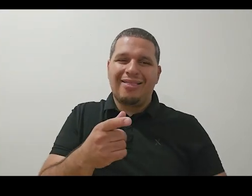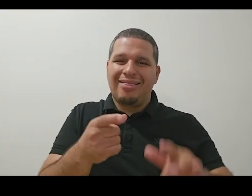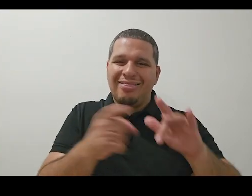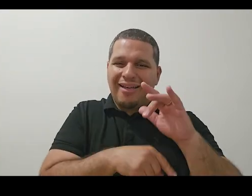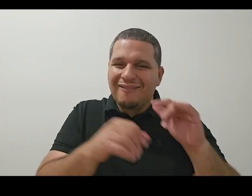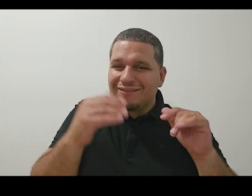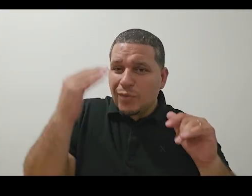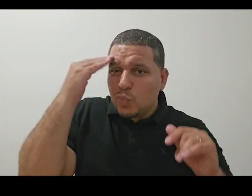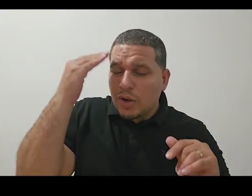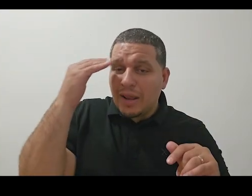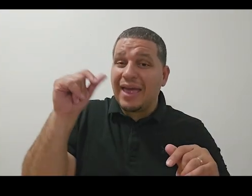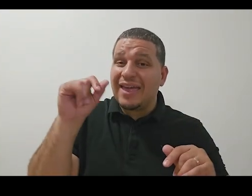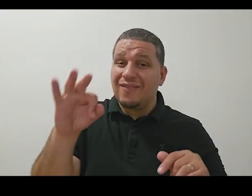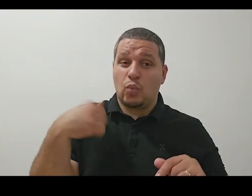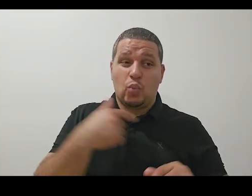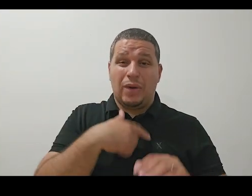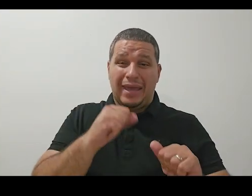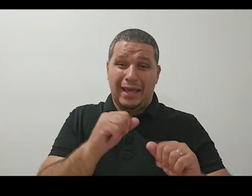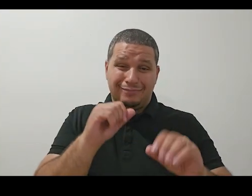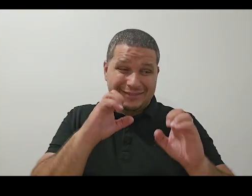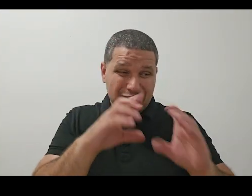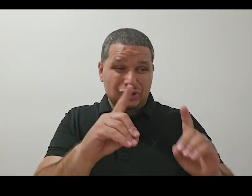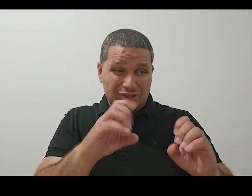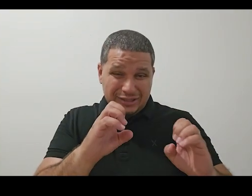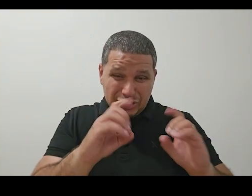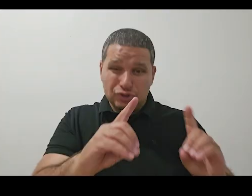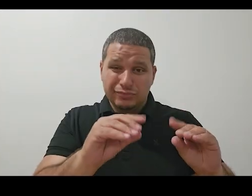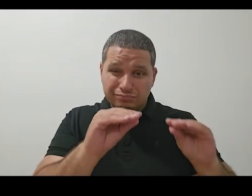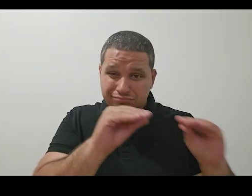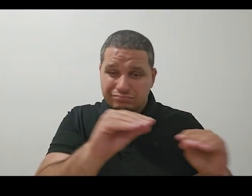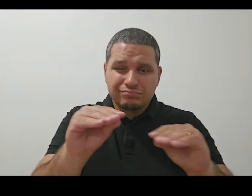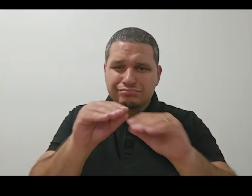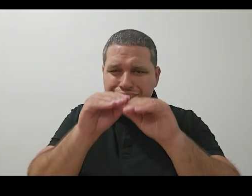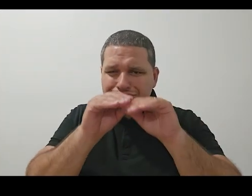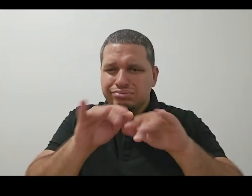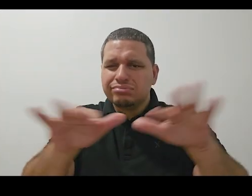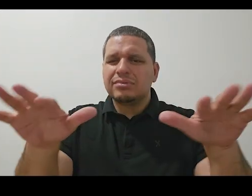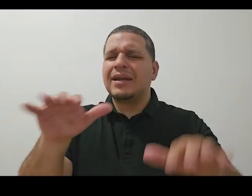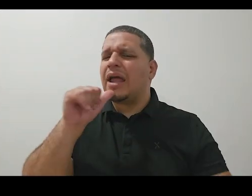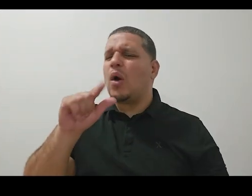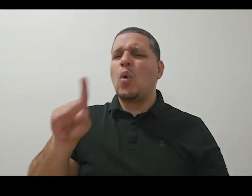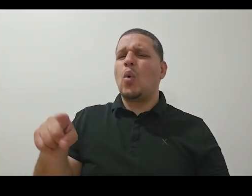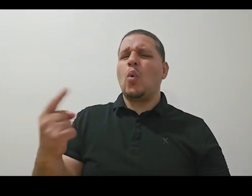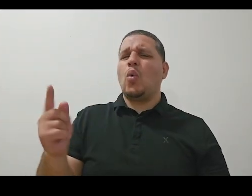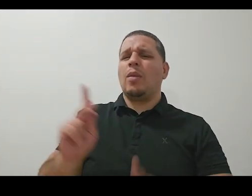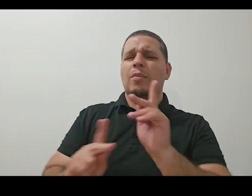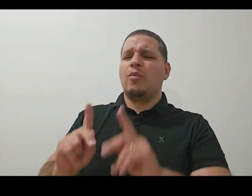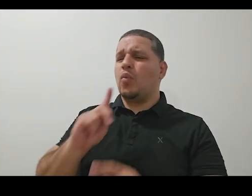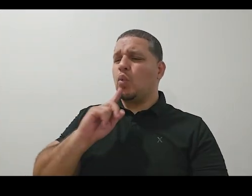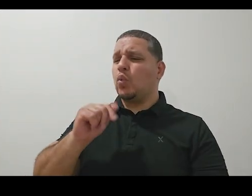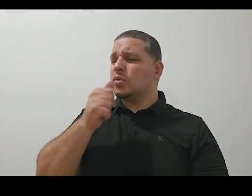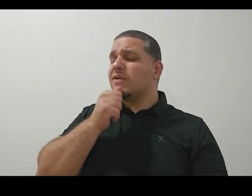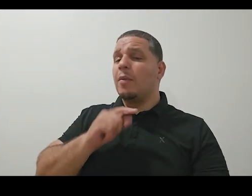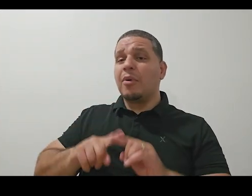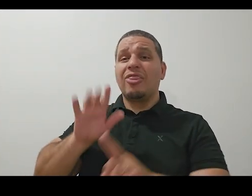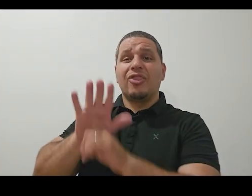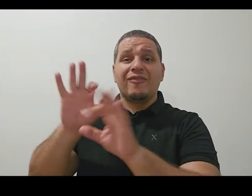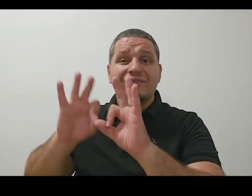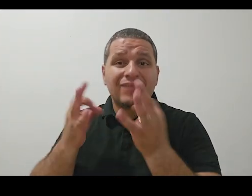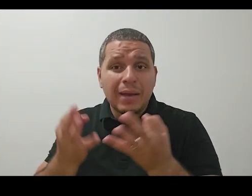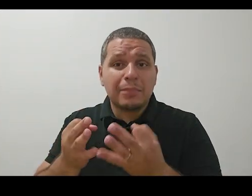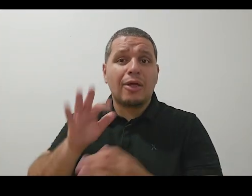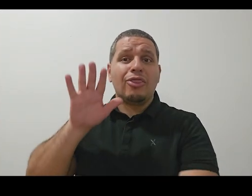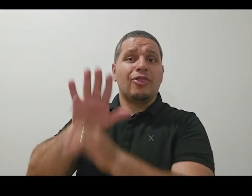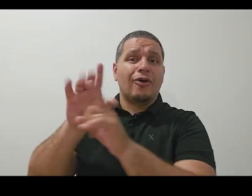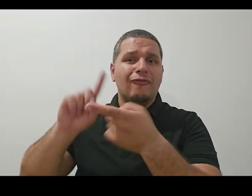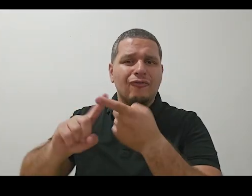And if there's can be more psychoeducation, especially on not just for the people who are suffering, also for the family members,